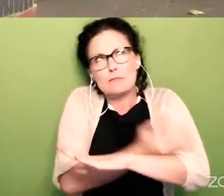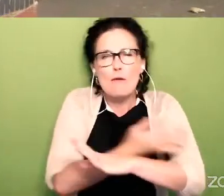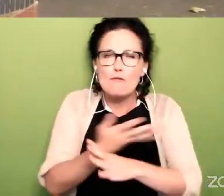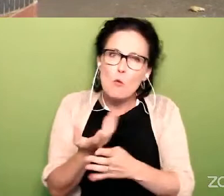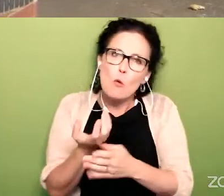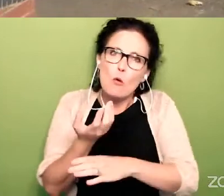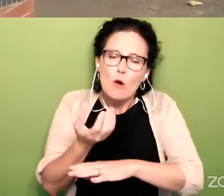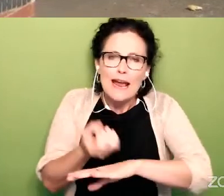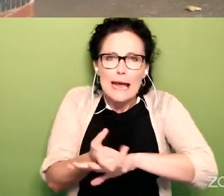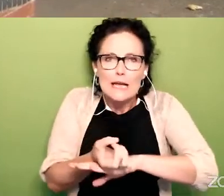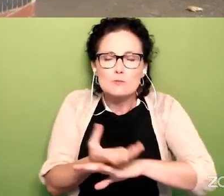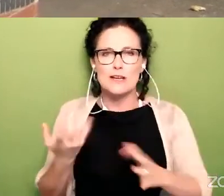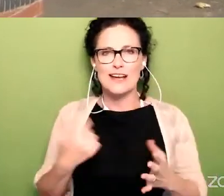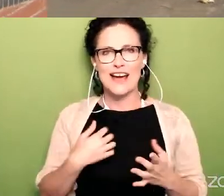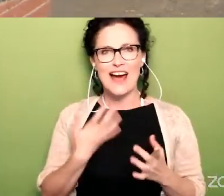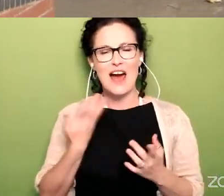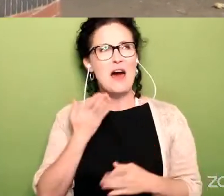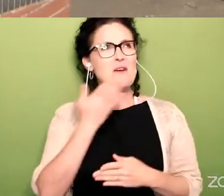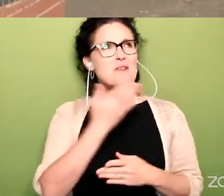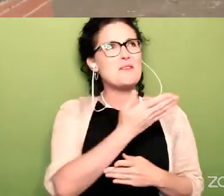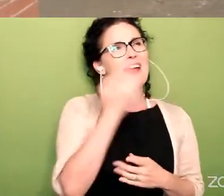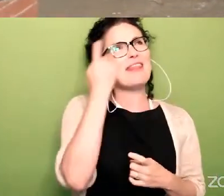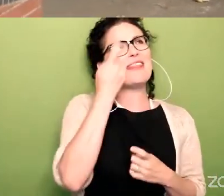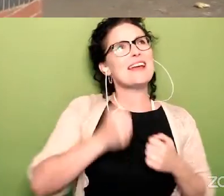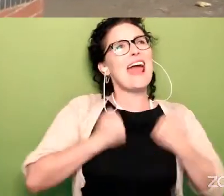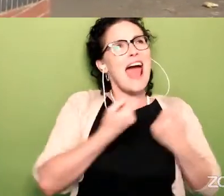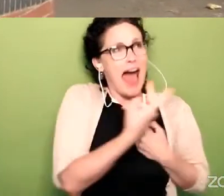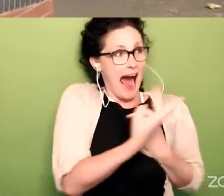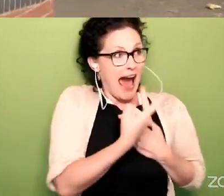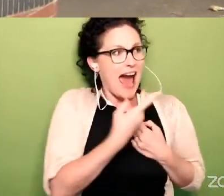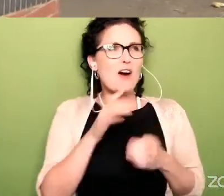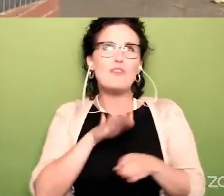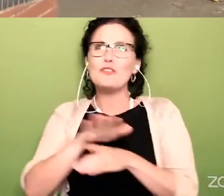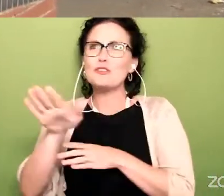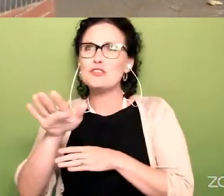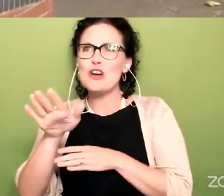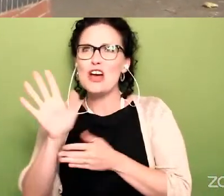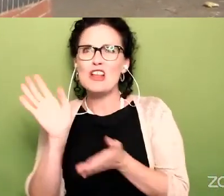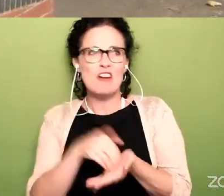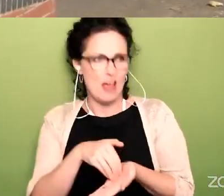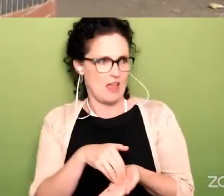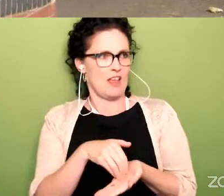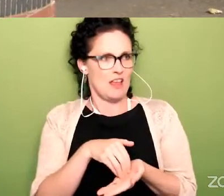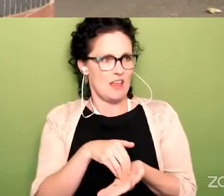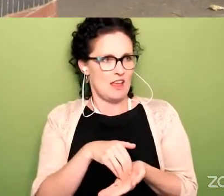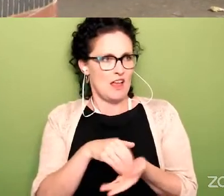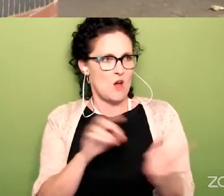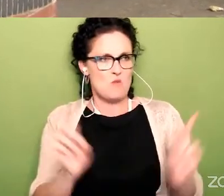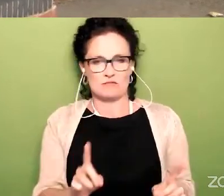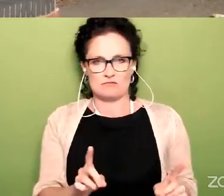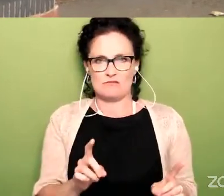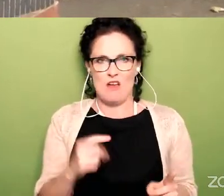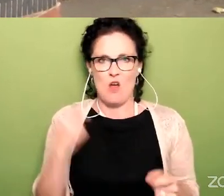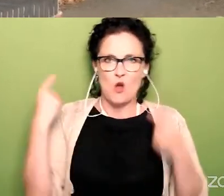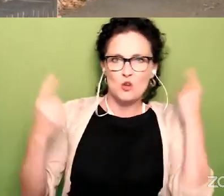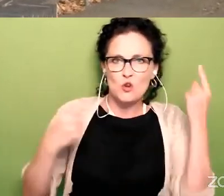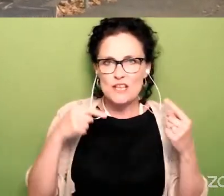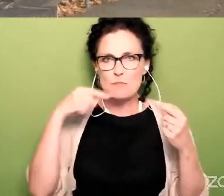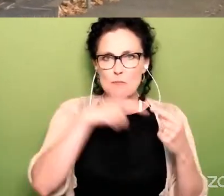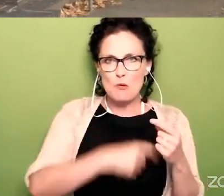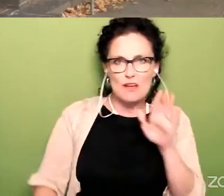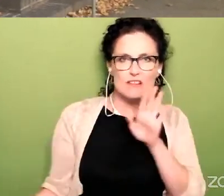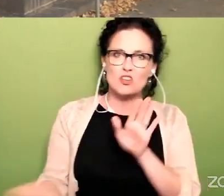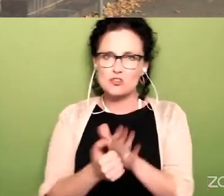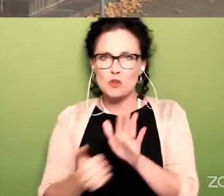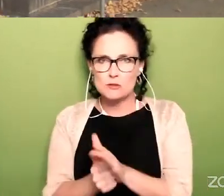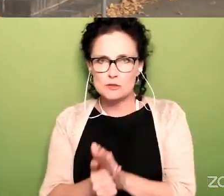And I was so bored. Oh, tell me about it. And you know what I was thinking? I was thinking I want to show my friends this